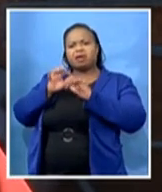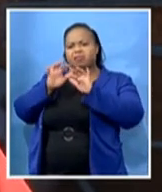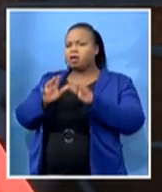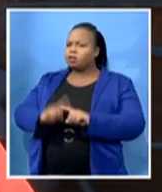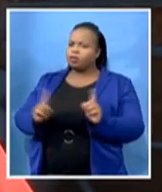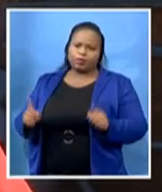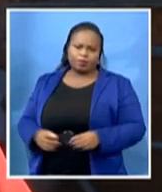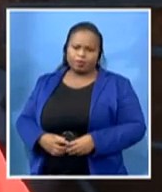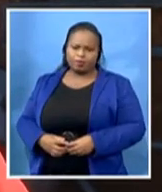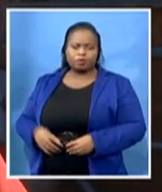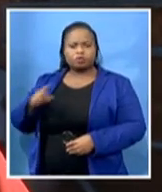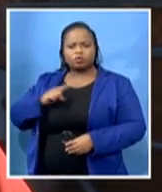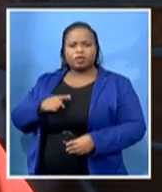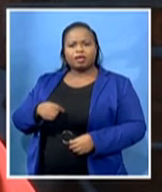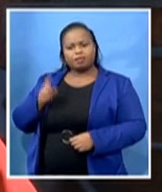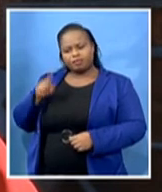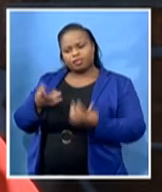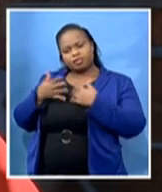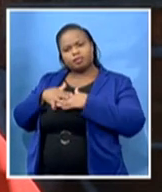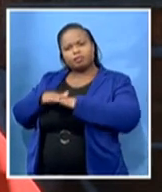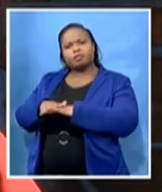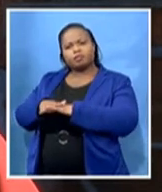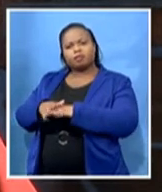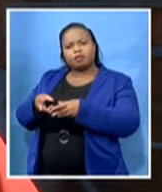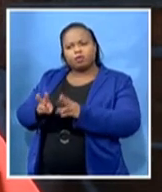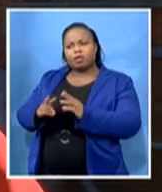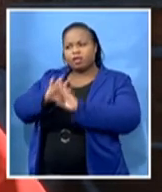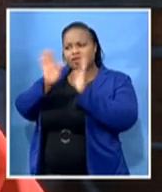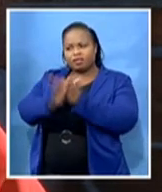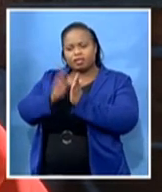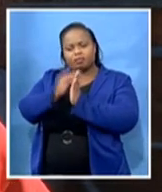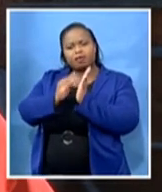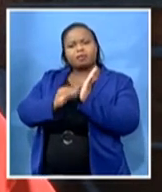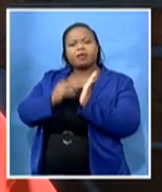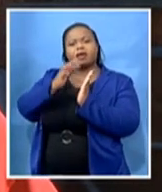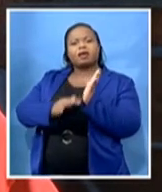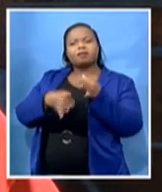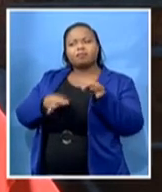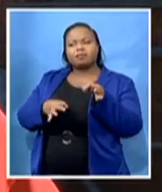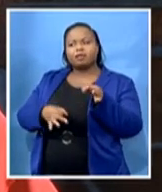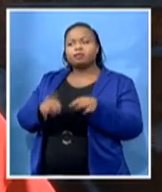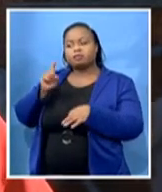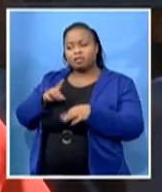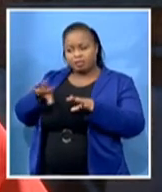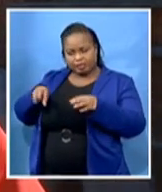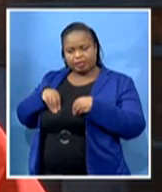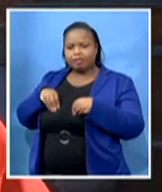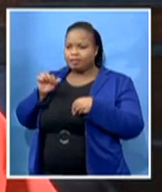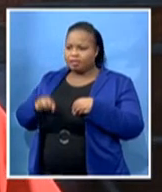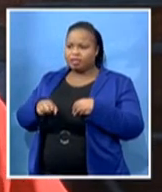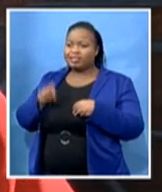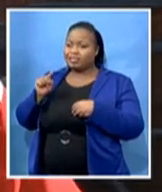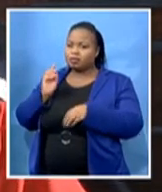implementing what you call the contingency plan and accepting that indeed there's a problem. We understand